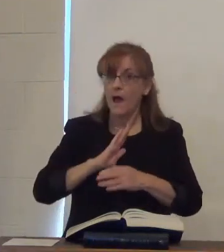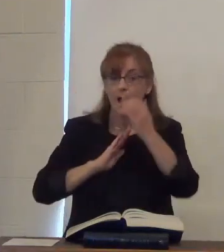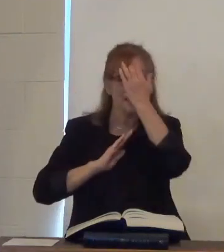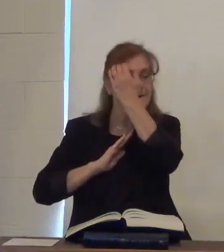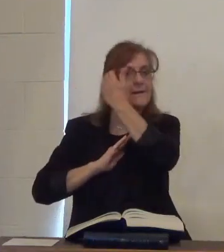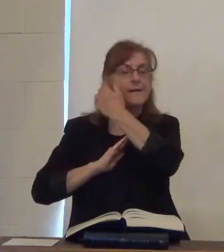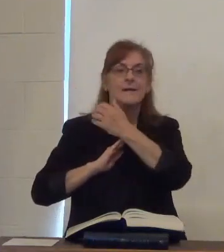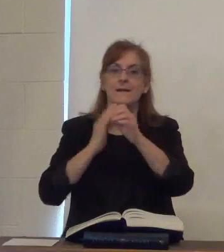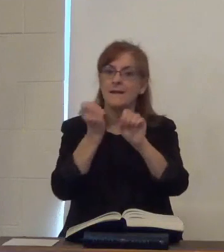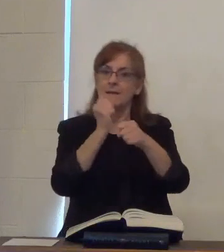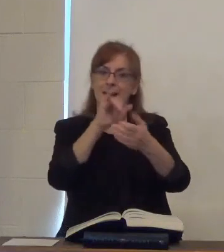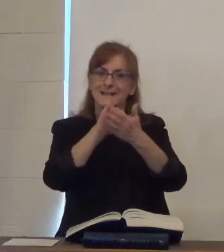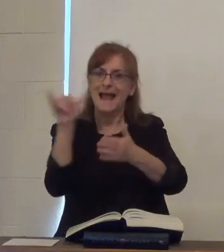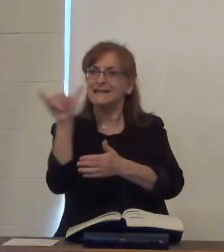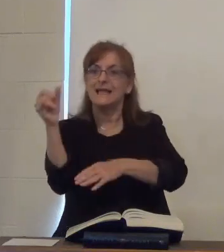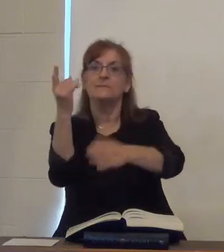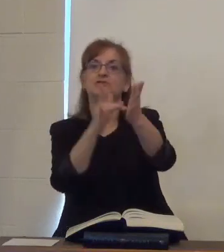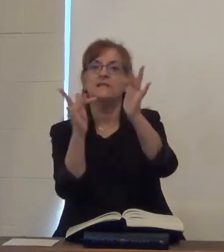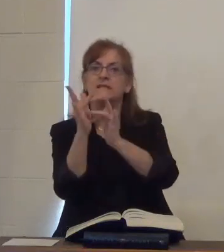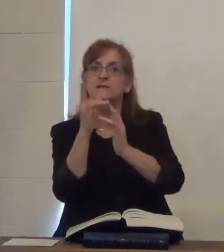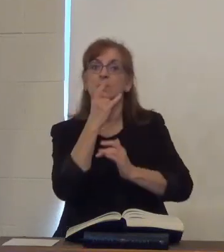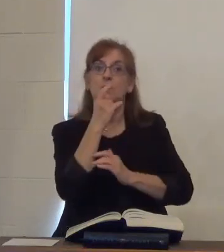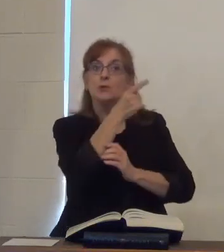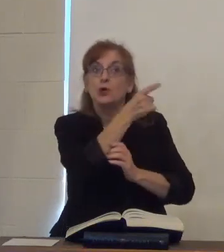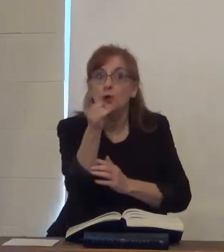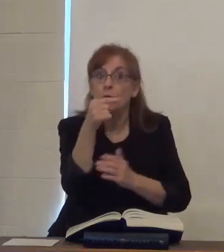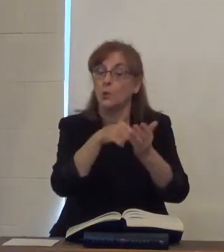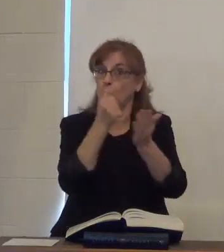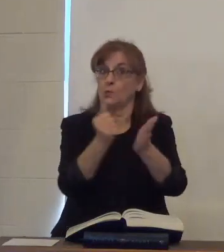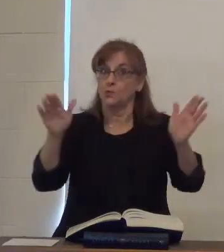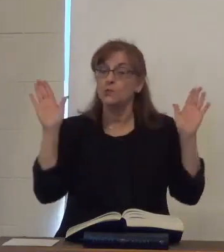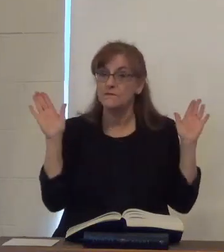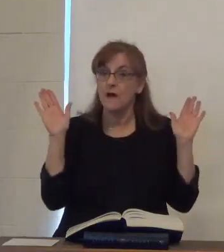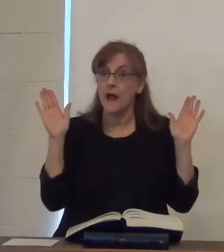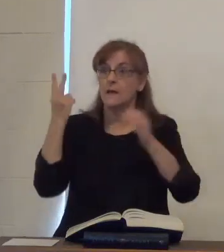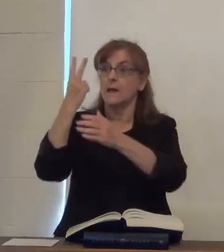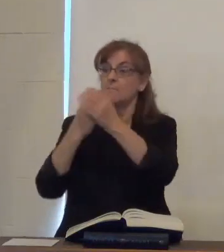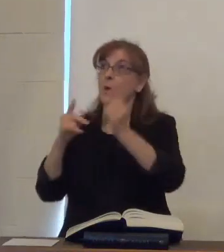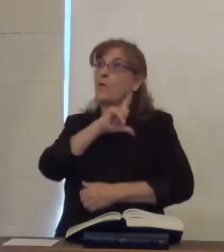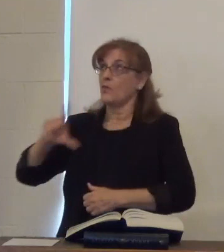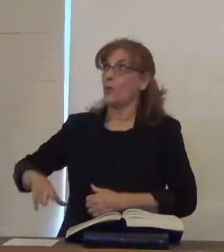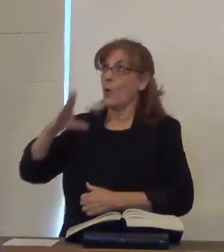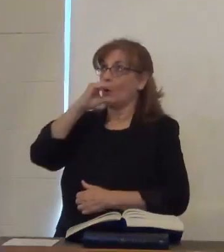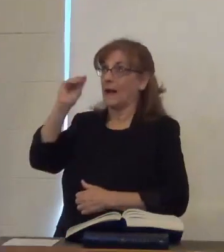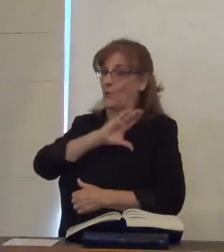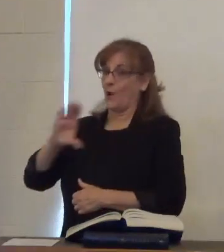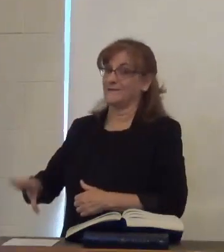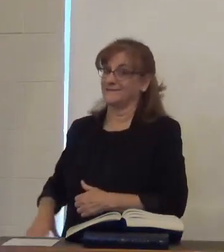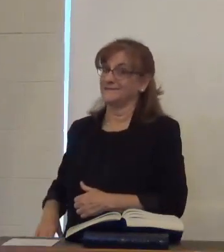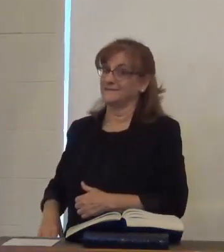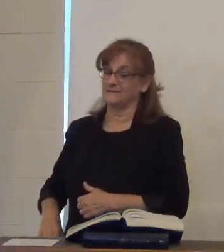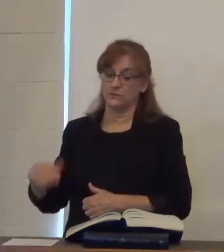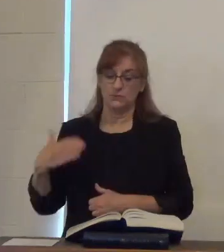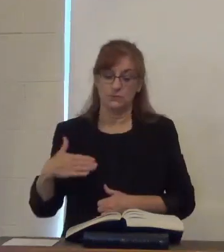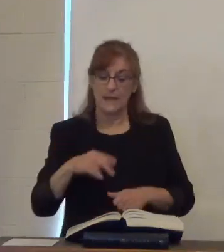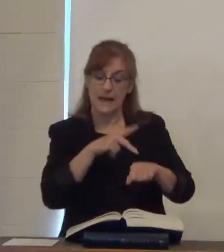hath made that same Jesus, whom ye crucified, both Lord and Christ." And with that,